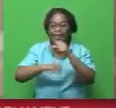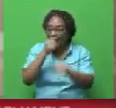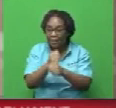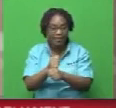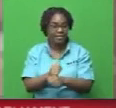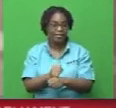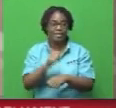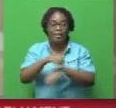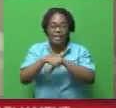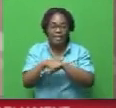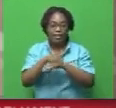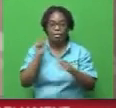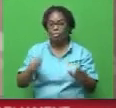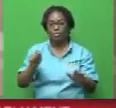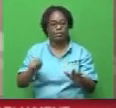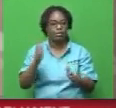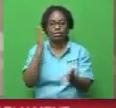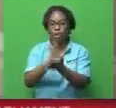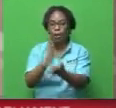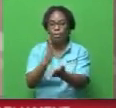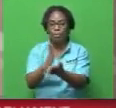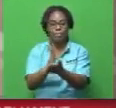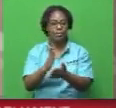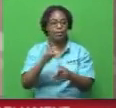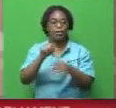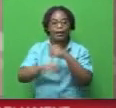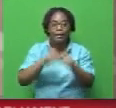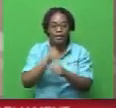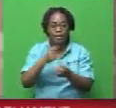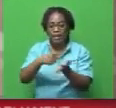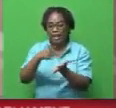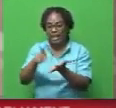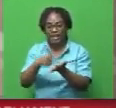judicial time, resources, and legal fees in pursuit of another